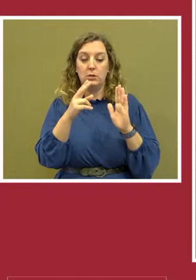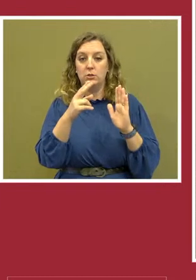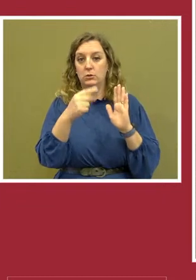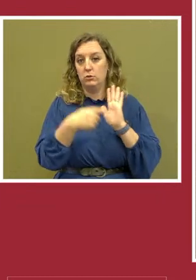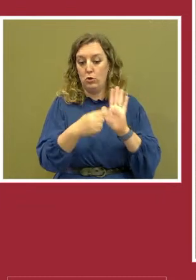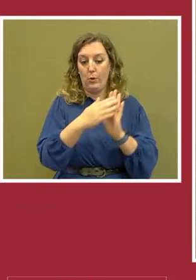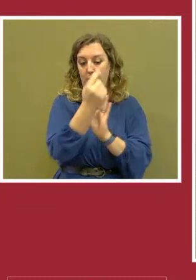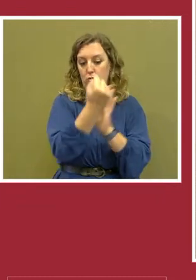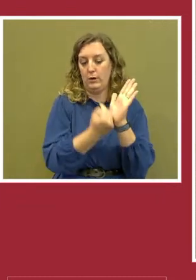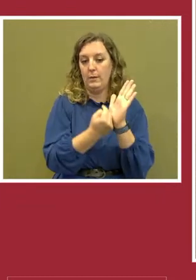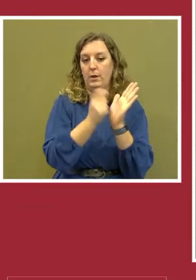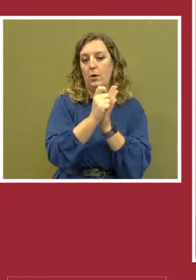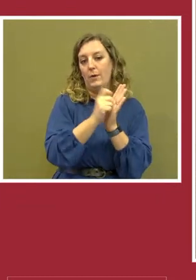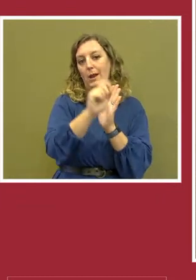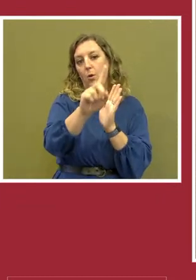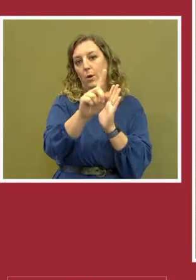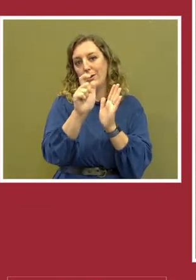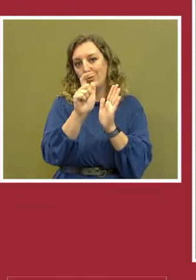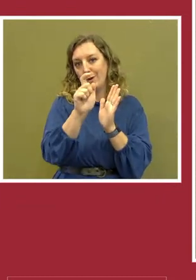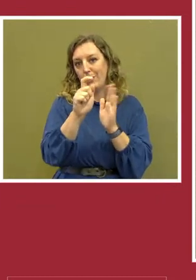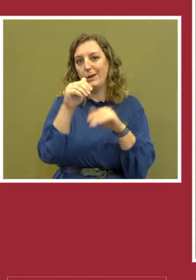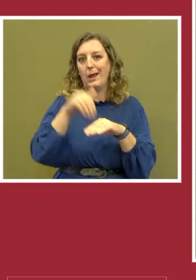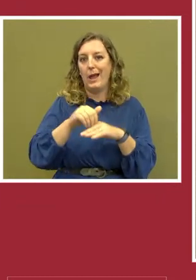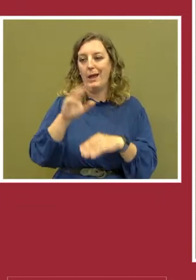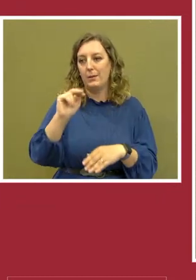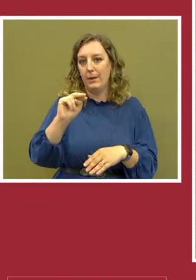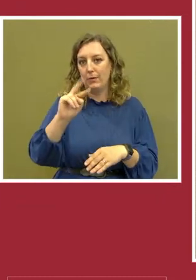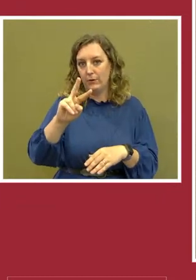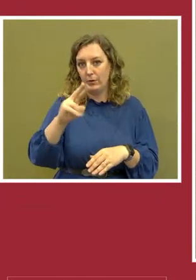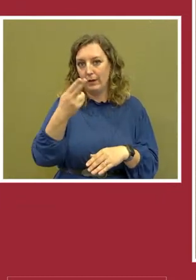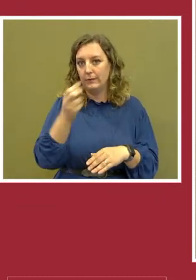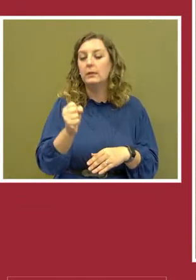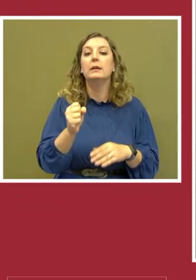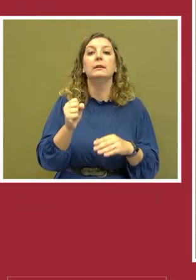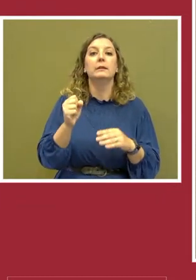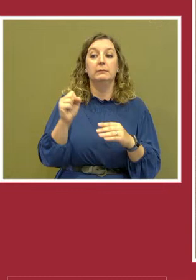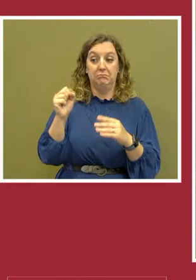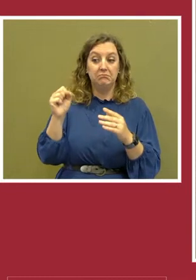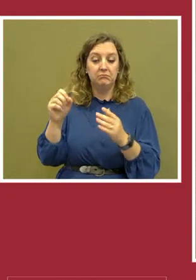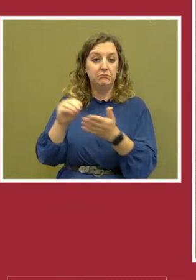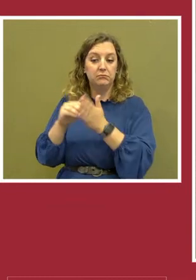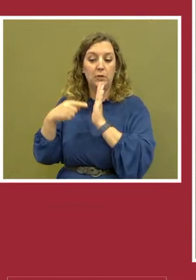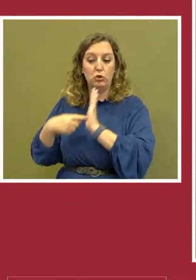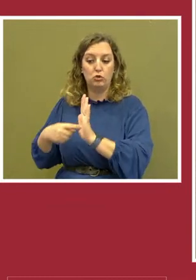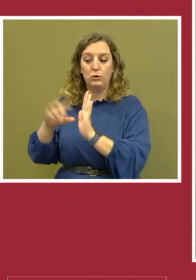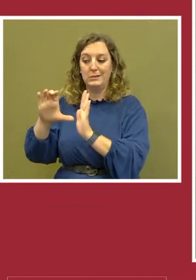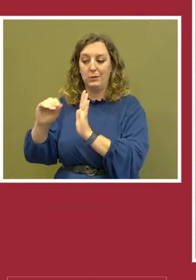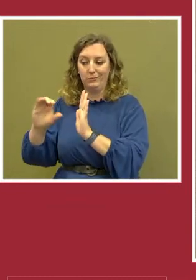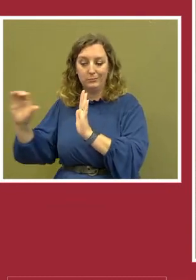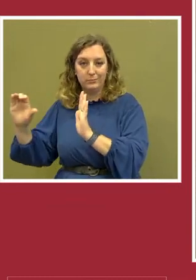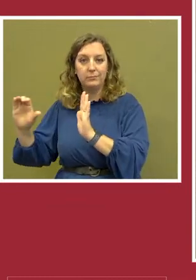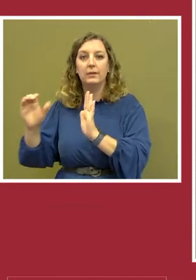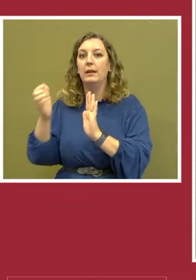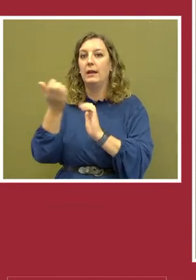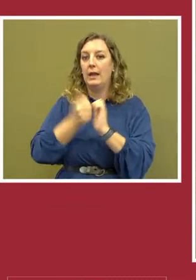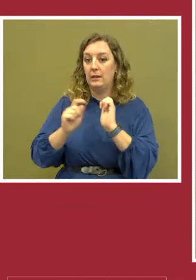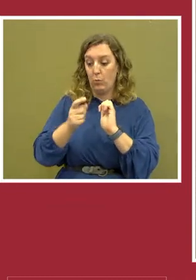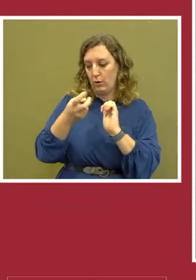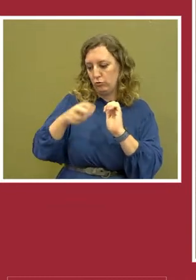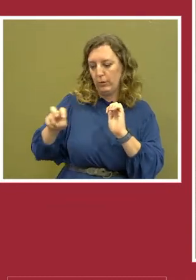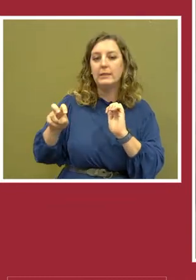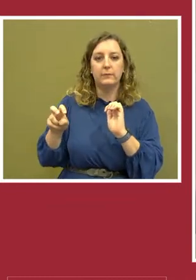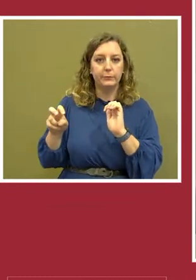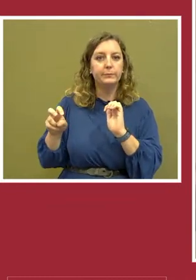you took Writing 121 at Mountain View. They attended COCC according to their transcript, and anywhere that will